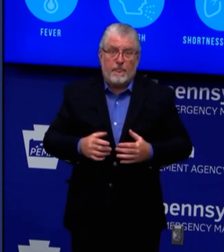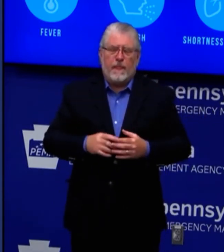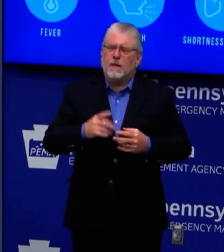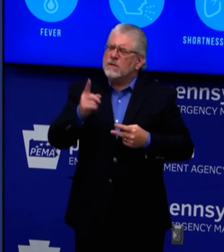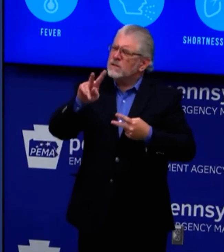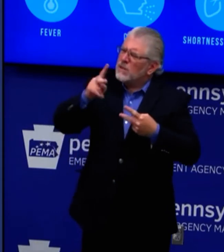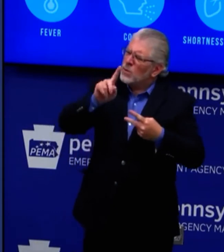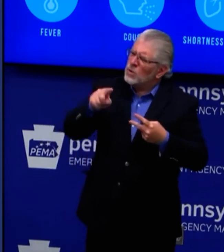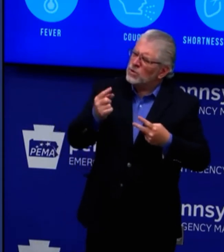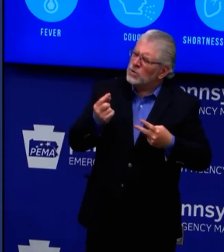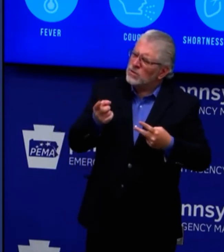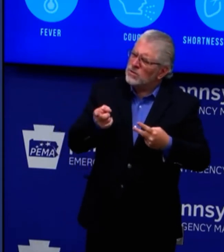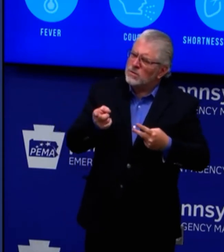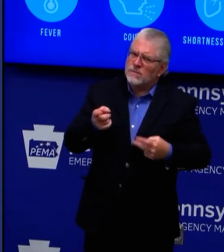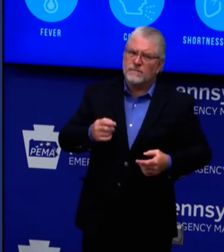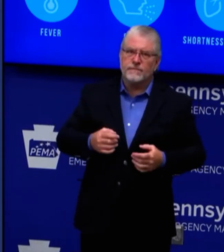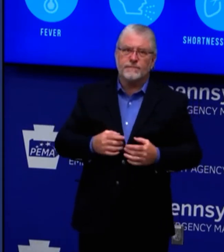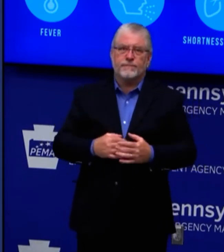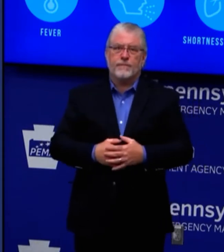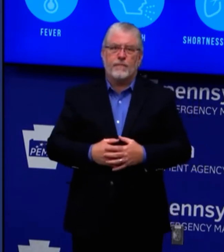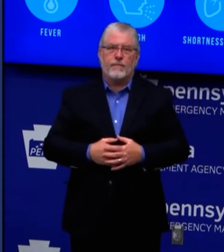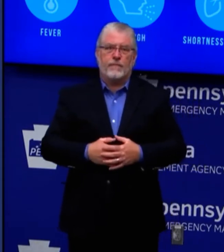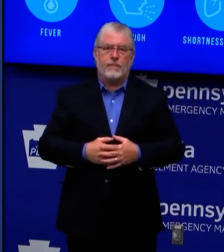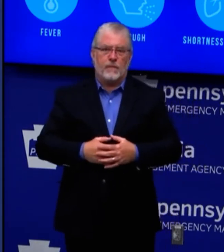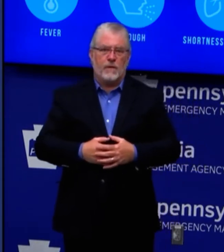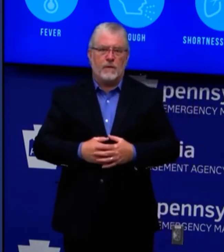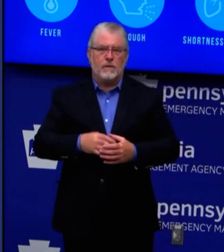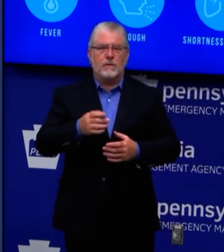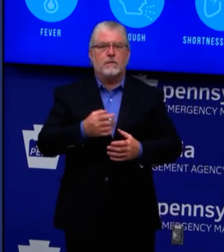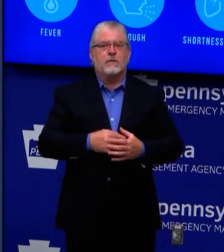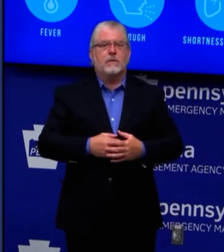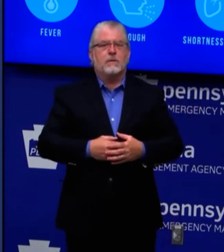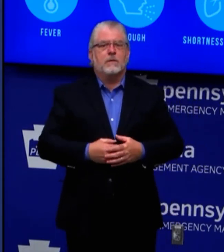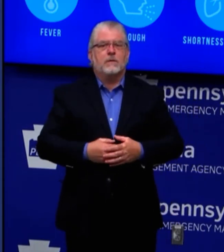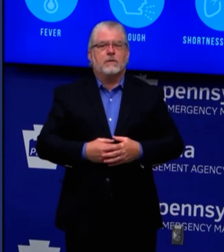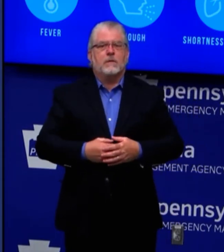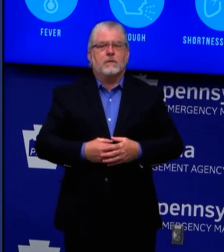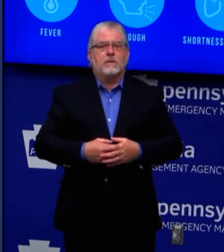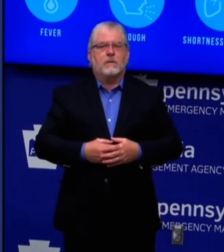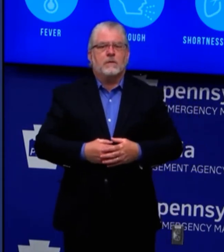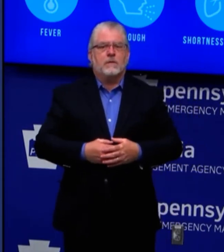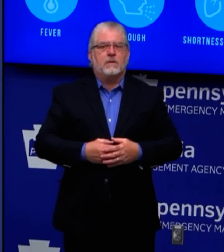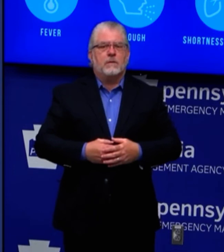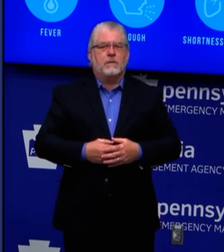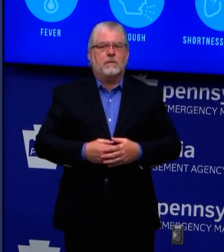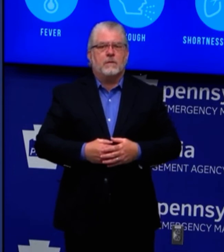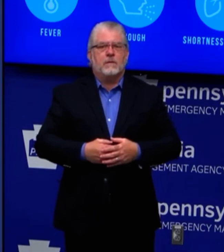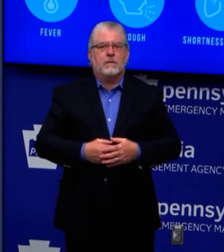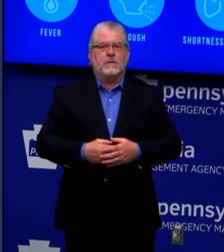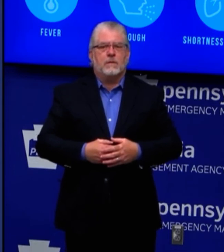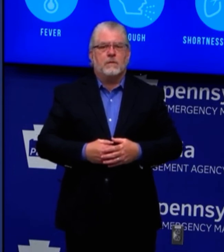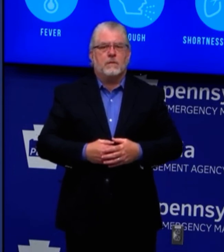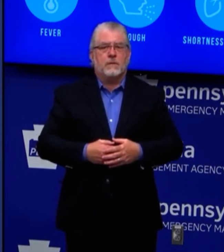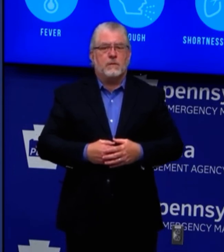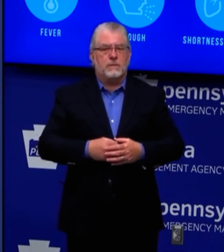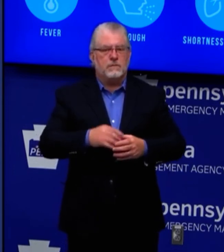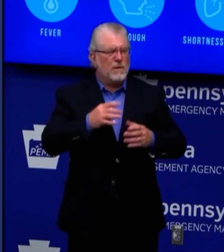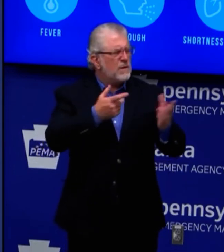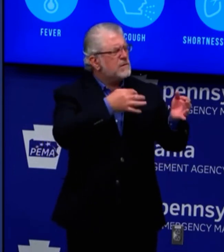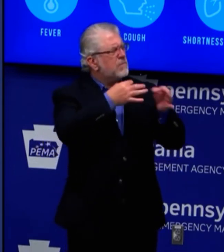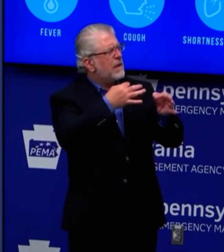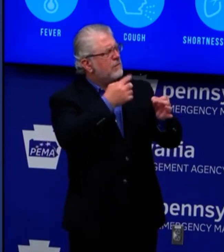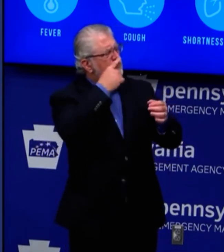That was, if you can talk again about how some activities can be low risk as long as you have a mask on. Well, again, the mask protects